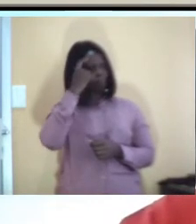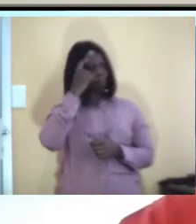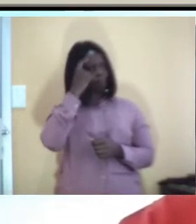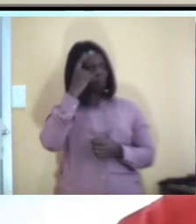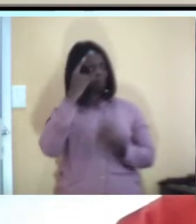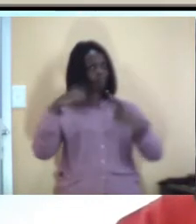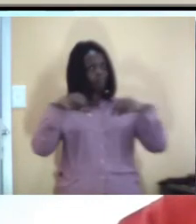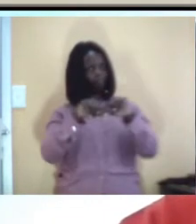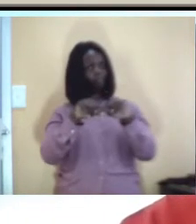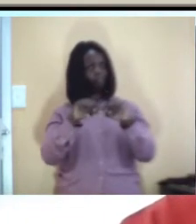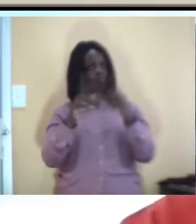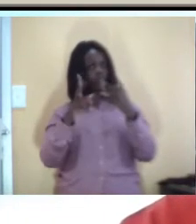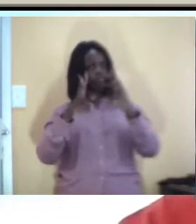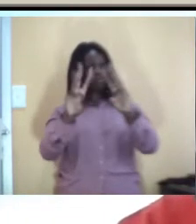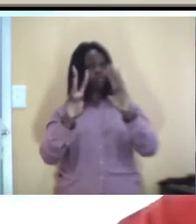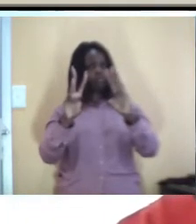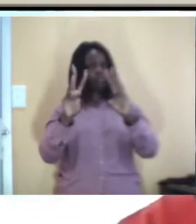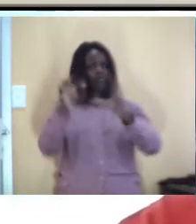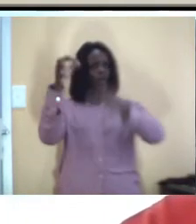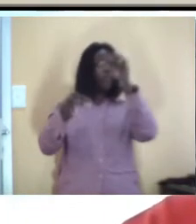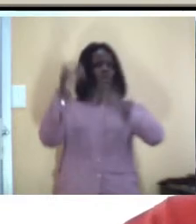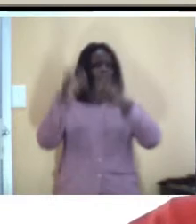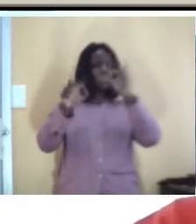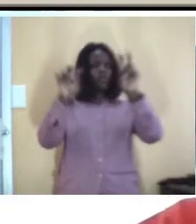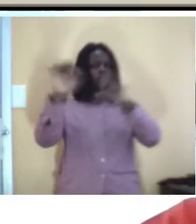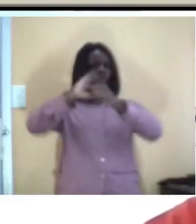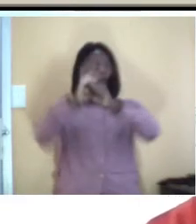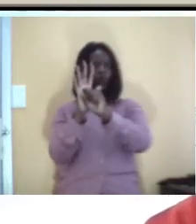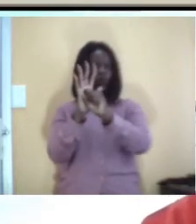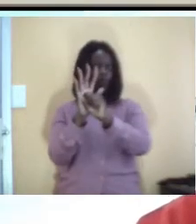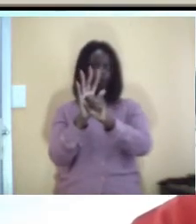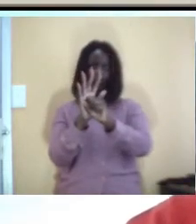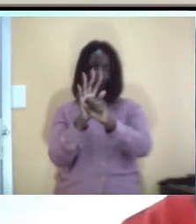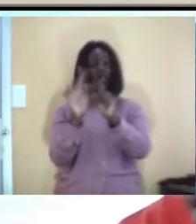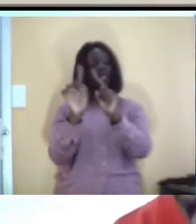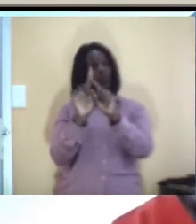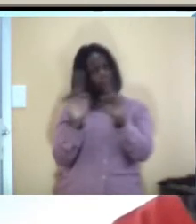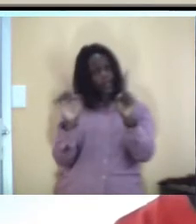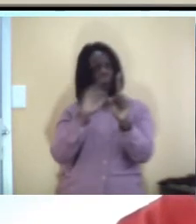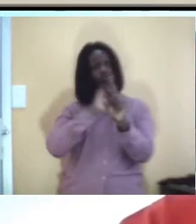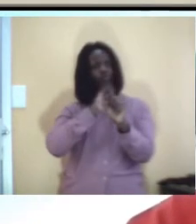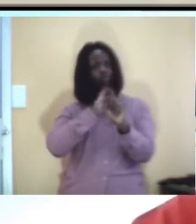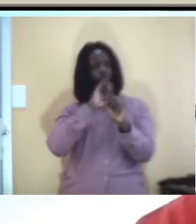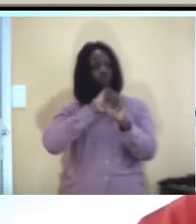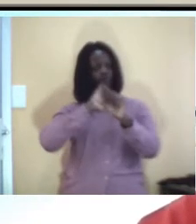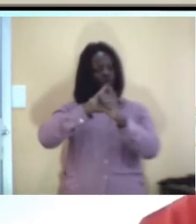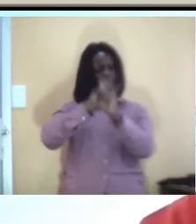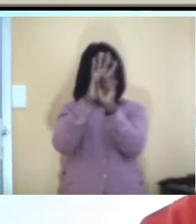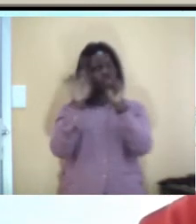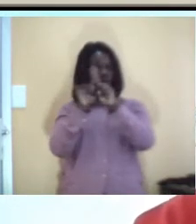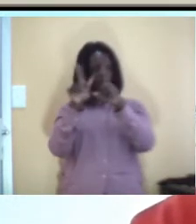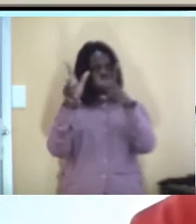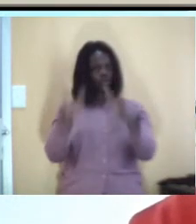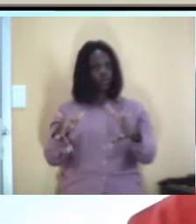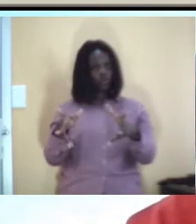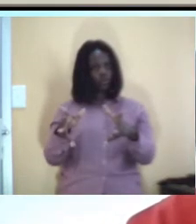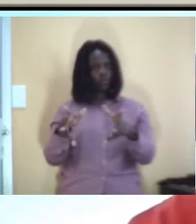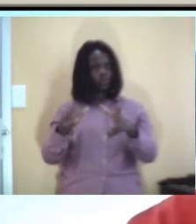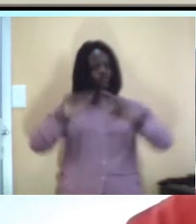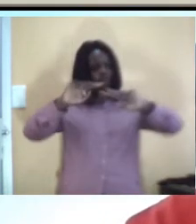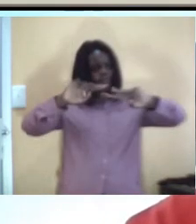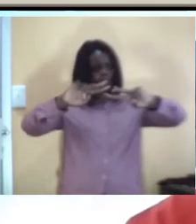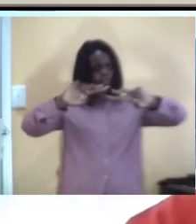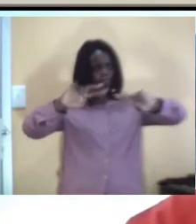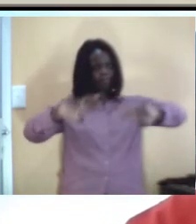the level of politicizing COVID-19. But we must use crisis to